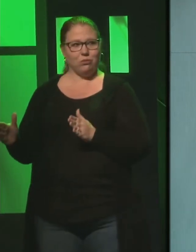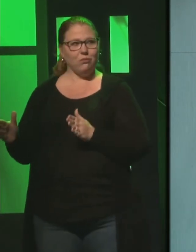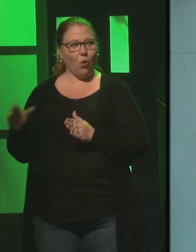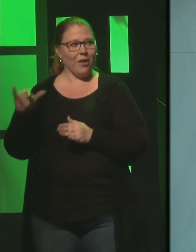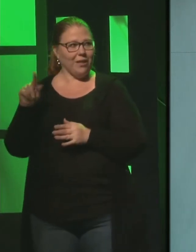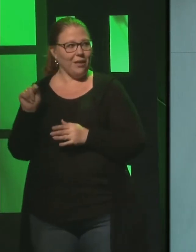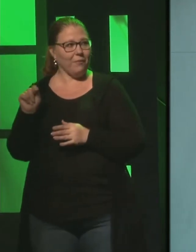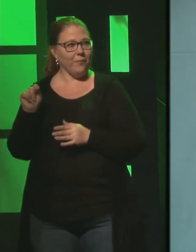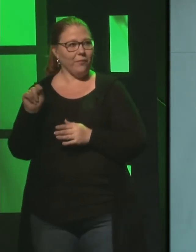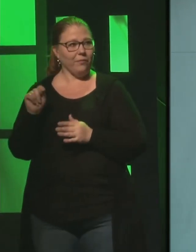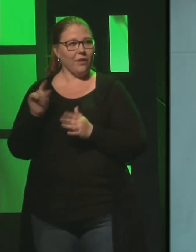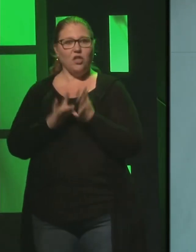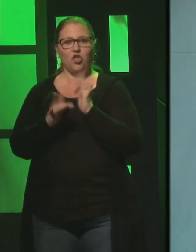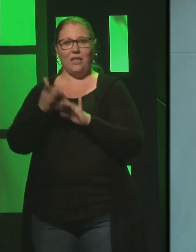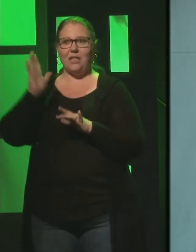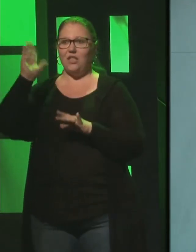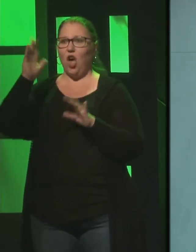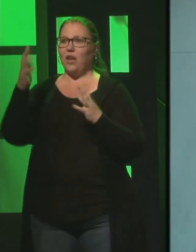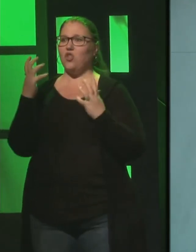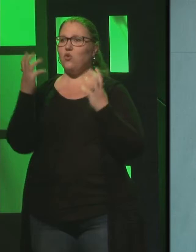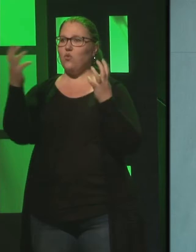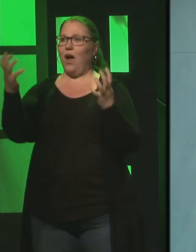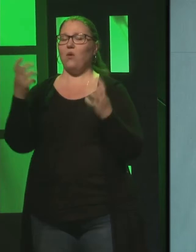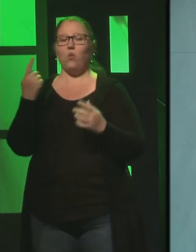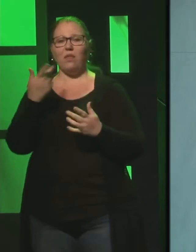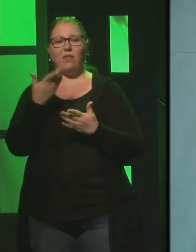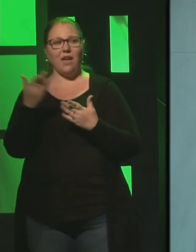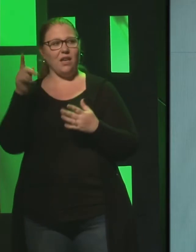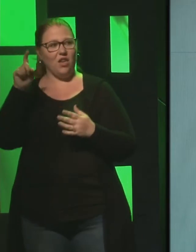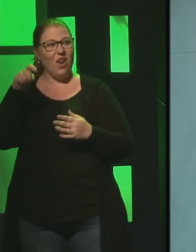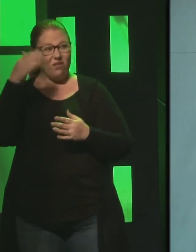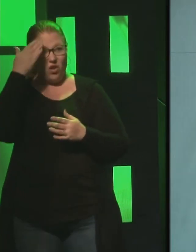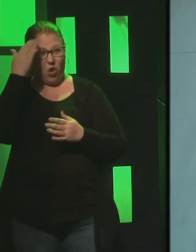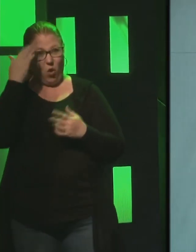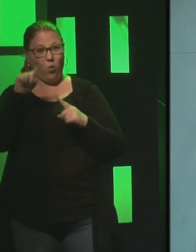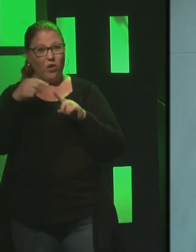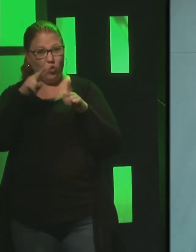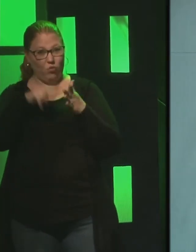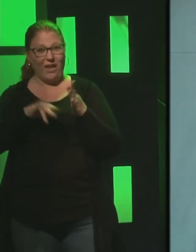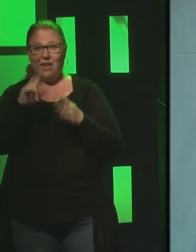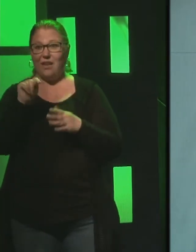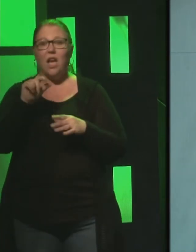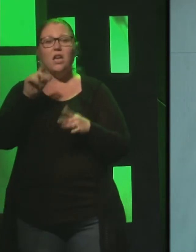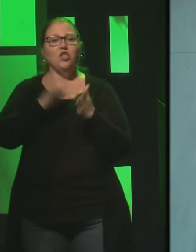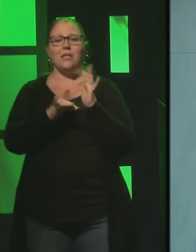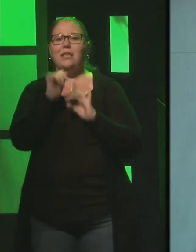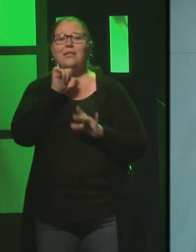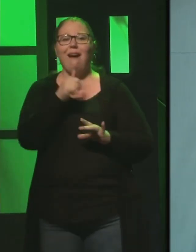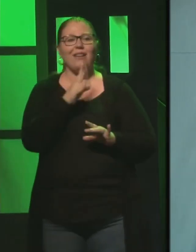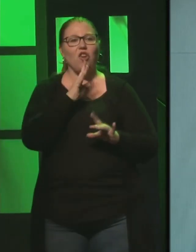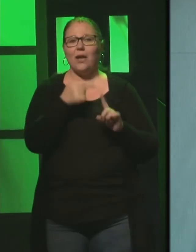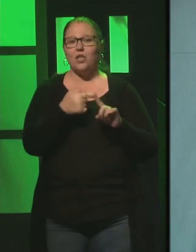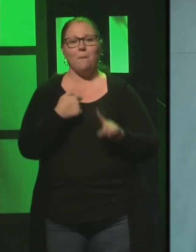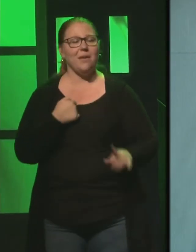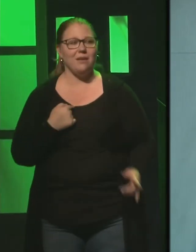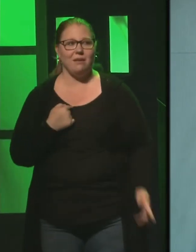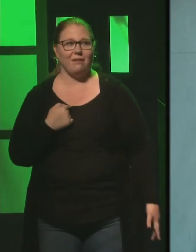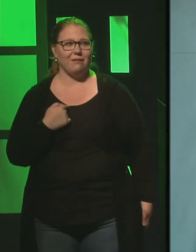7, Jesus is talking to the crowd. And one thing you got to know as you read this, right? Jesus is not talking to me,